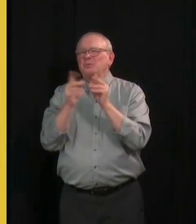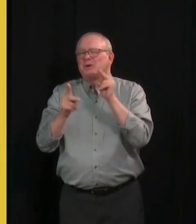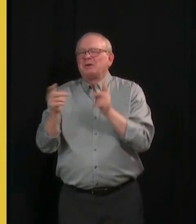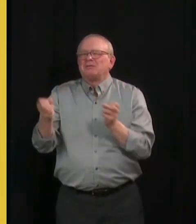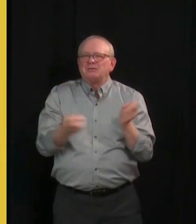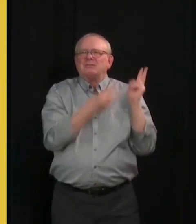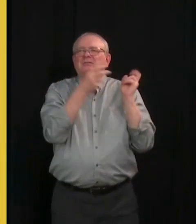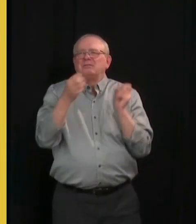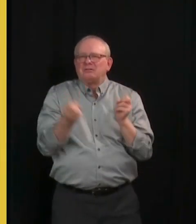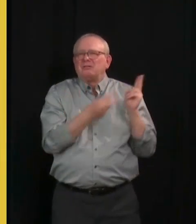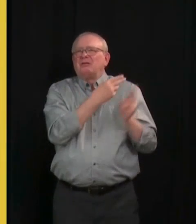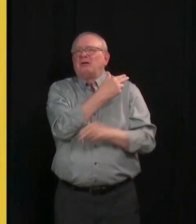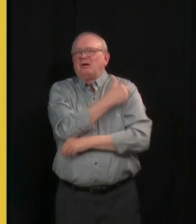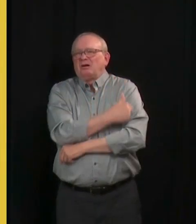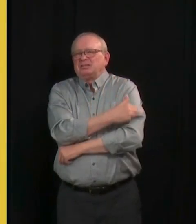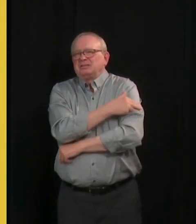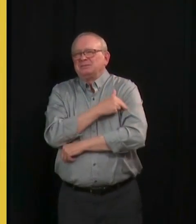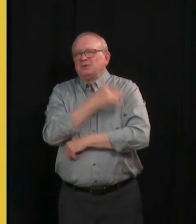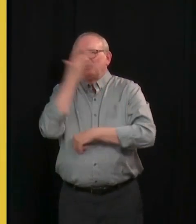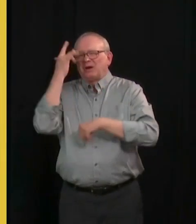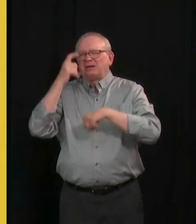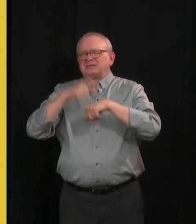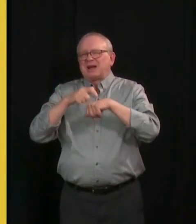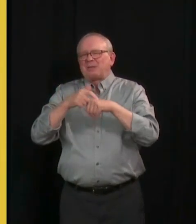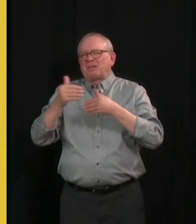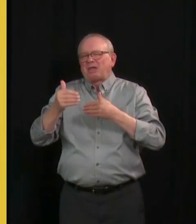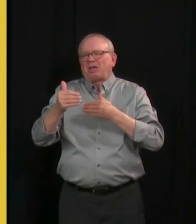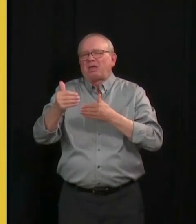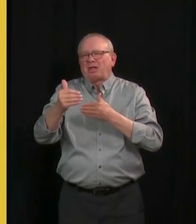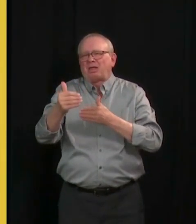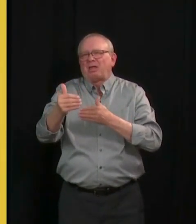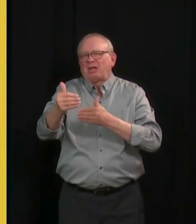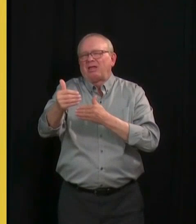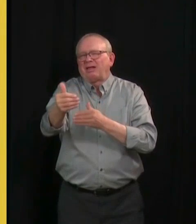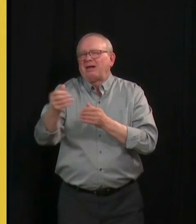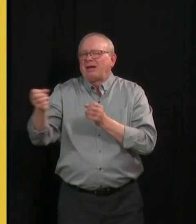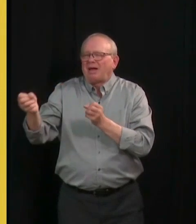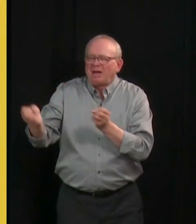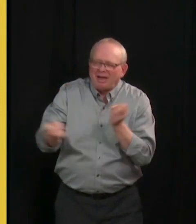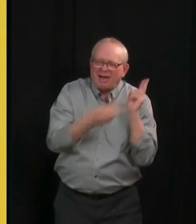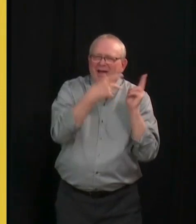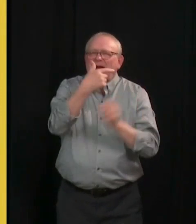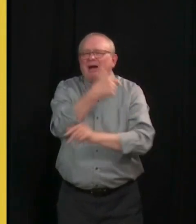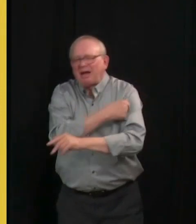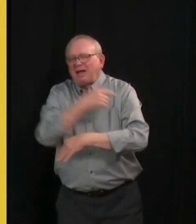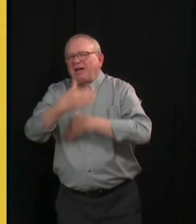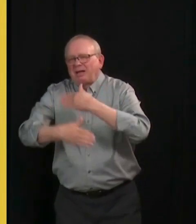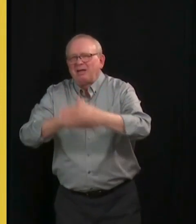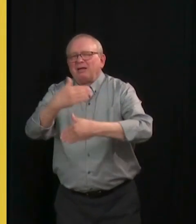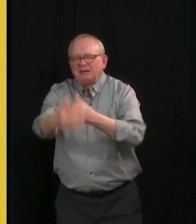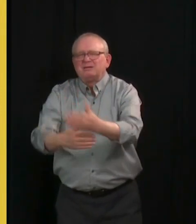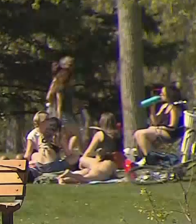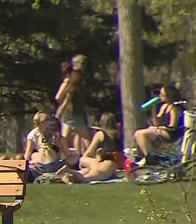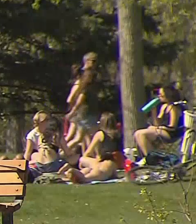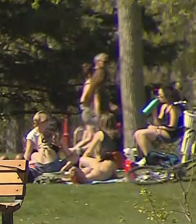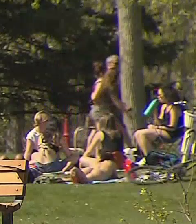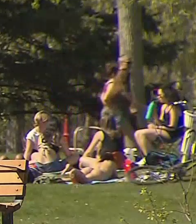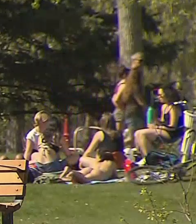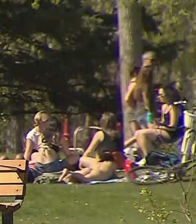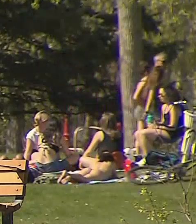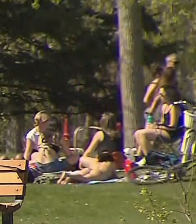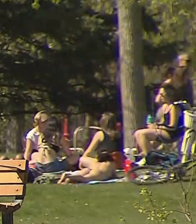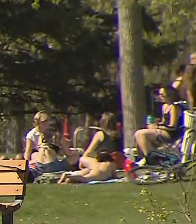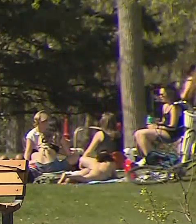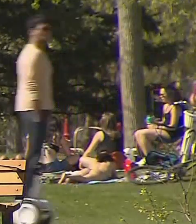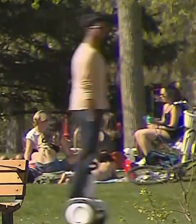With declining COVID numbers, we can look forward to easing restrictions in the fairly near future. The Premier believes a